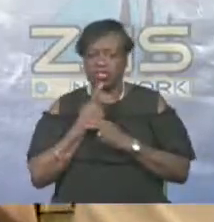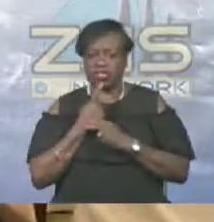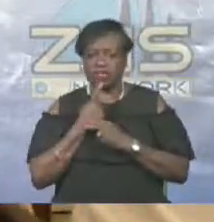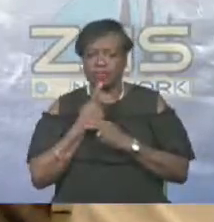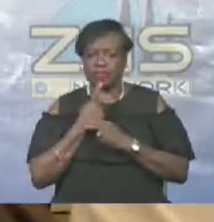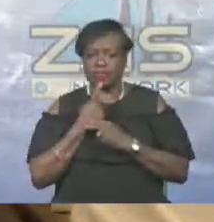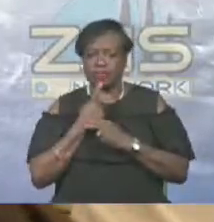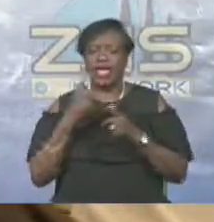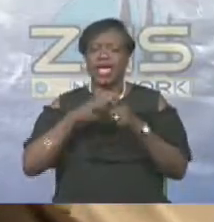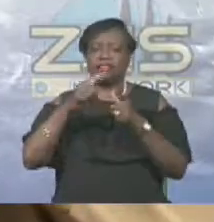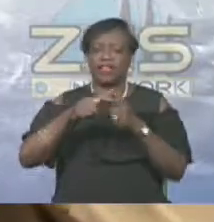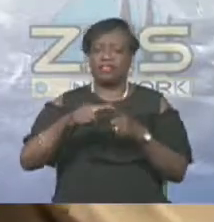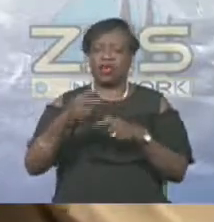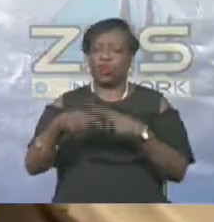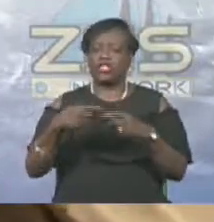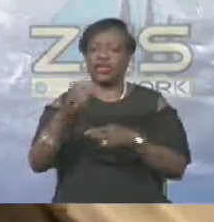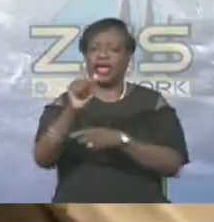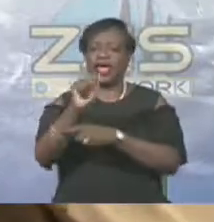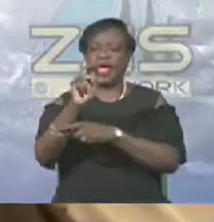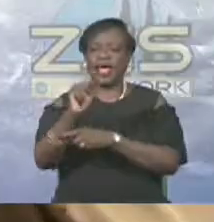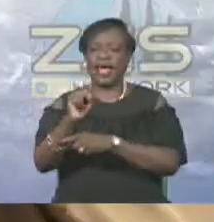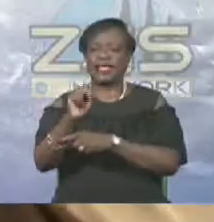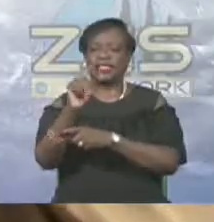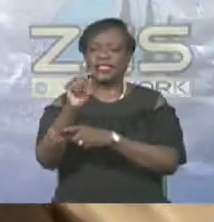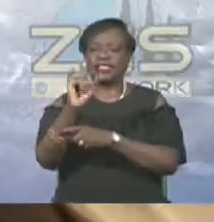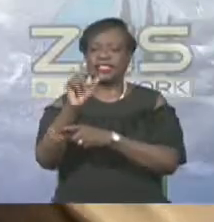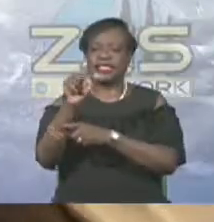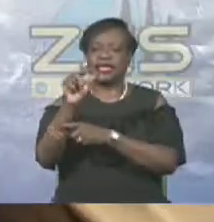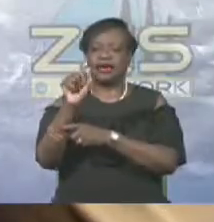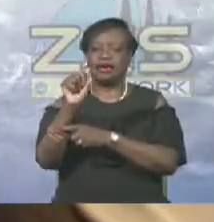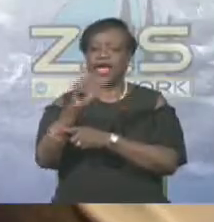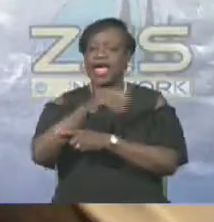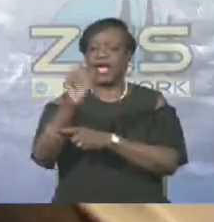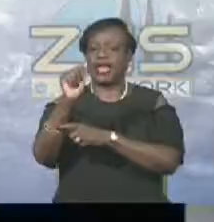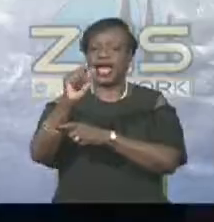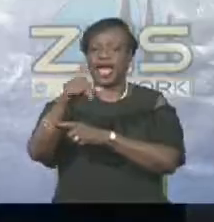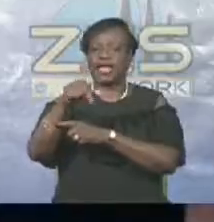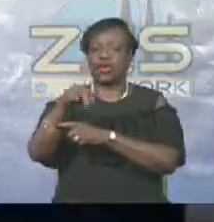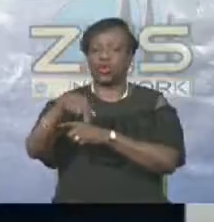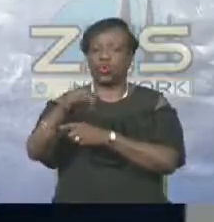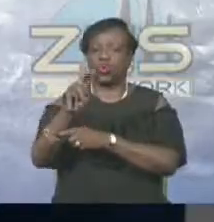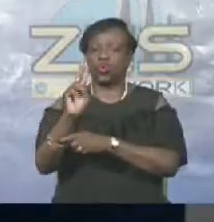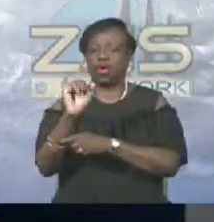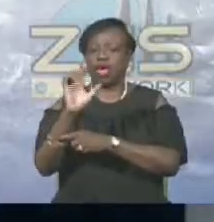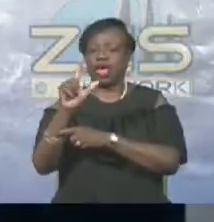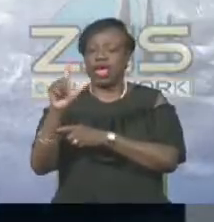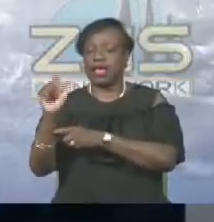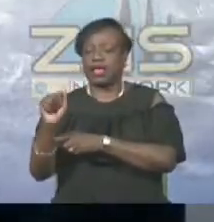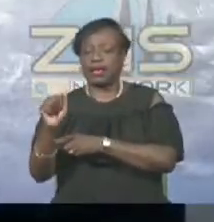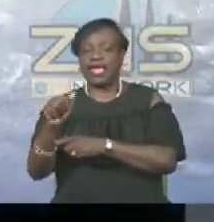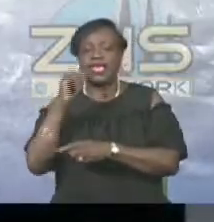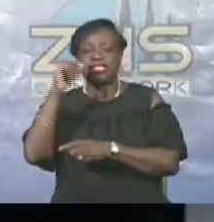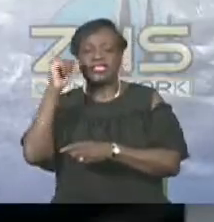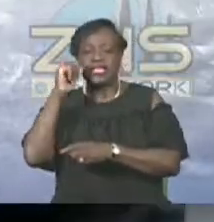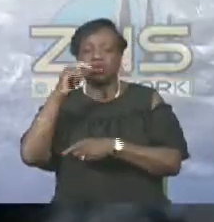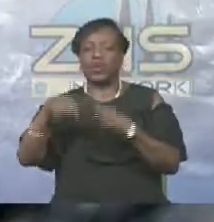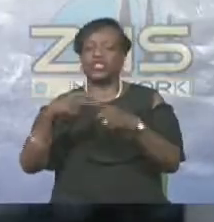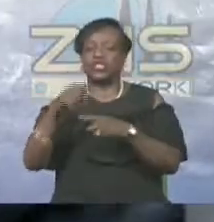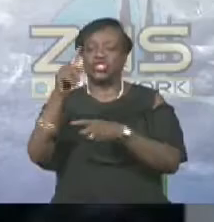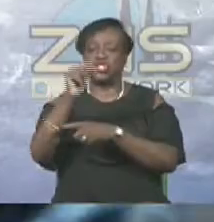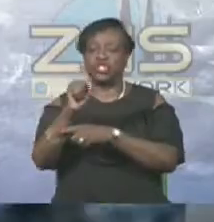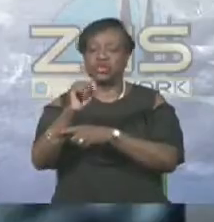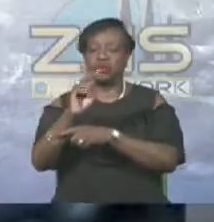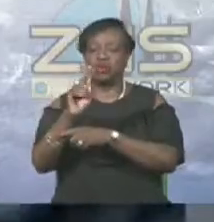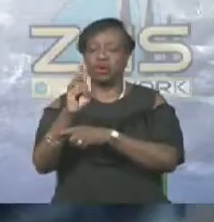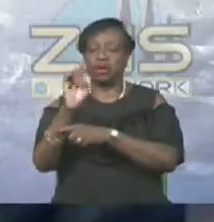and then we went to Antigua and then also Anguilla, which suffered enormously. Yesterday we went to Turks and Caicos. Again, the